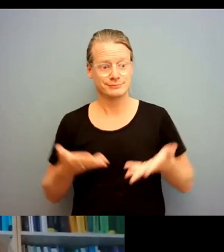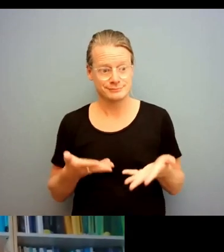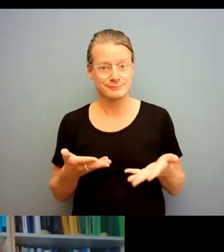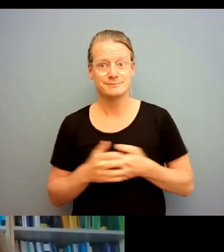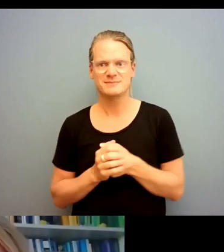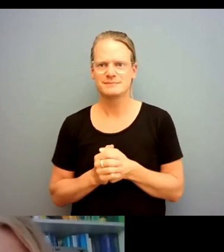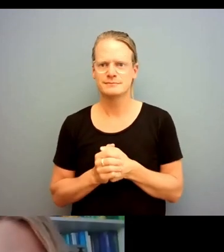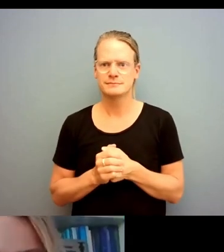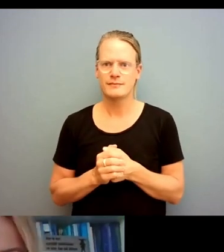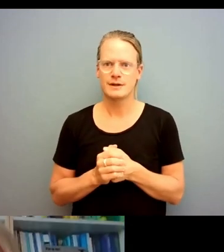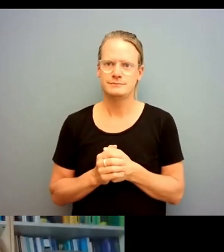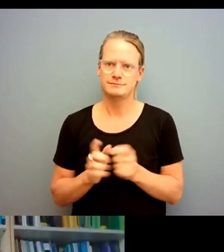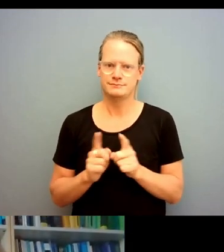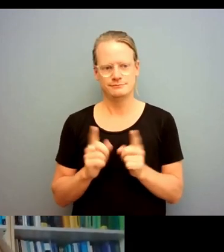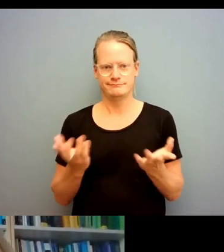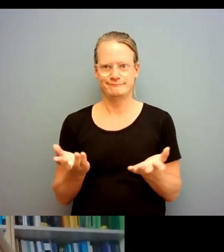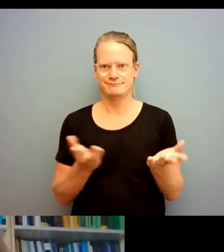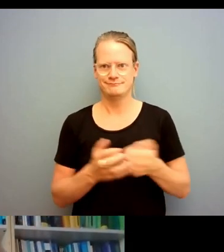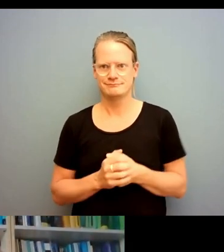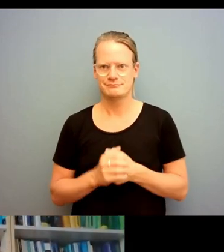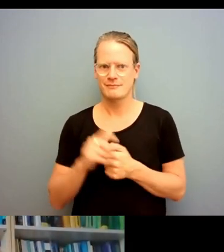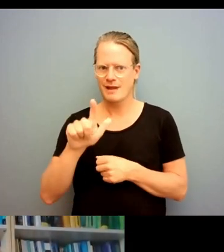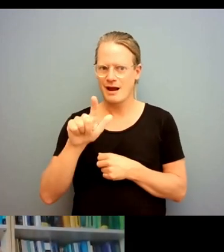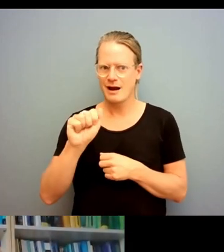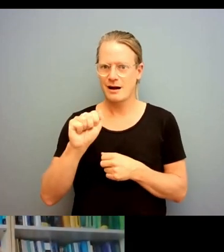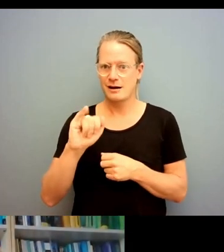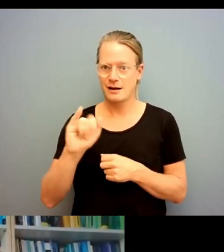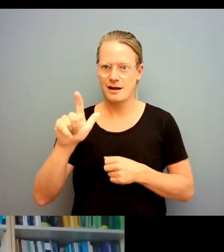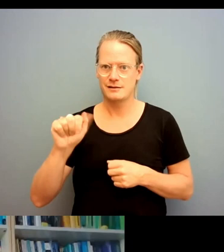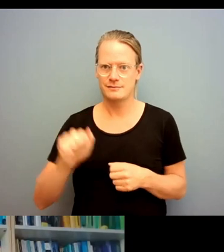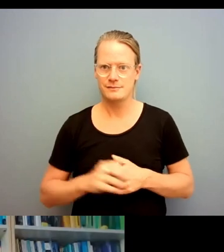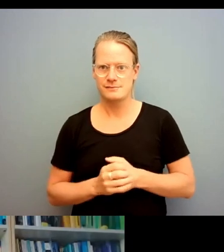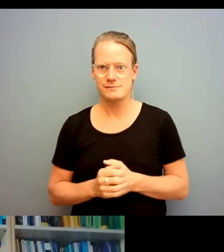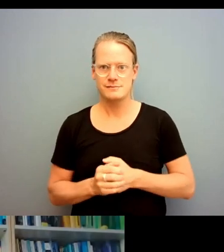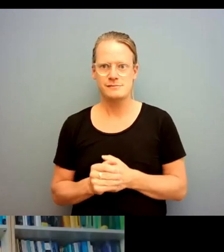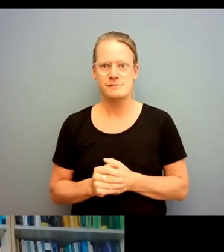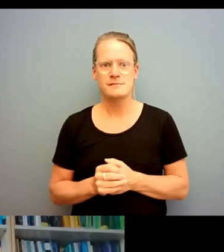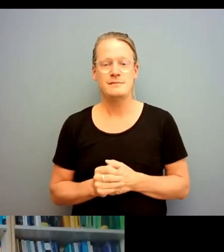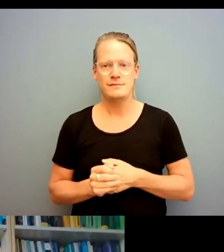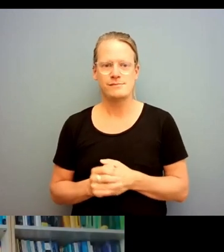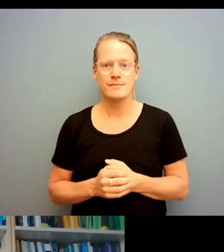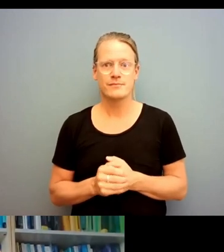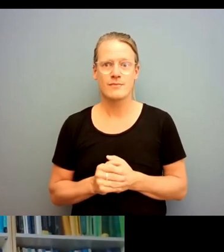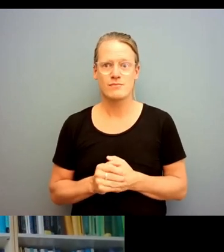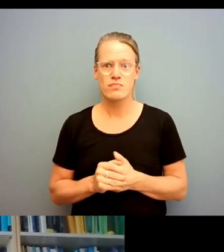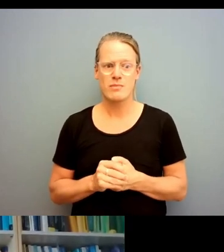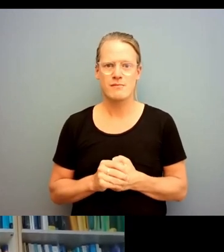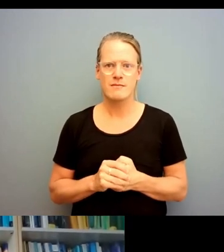SAIOS, Laila Susanne Vars, who is a member of the